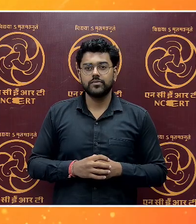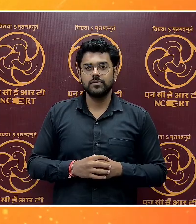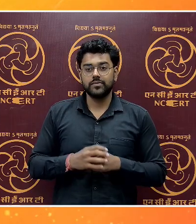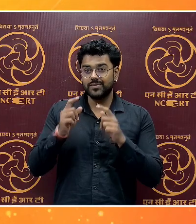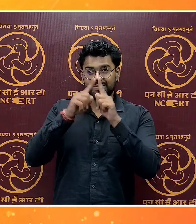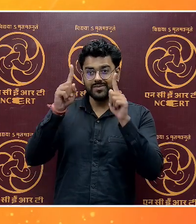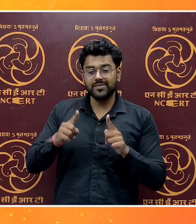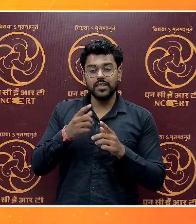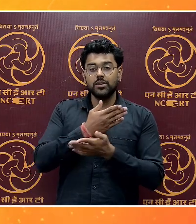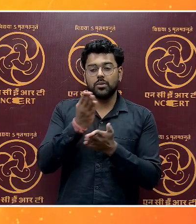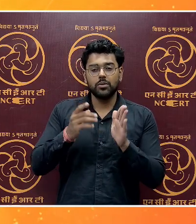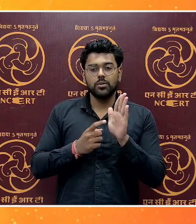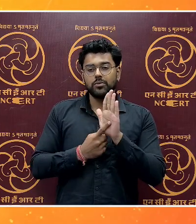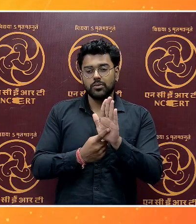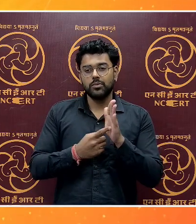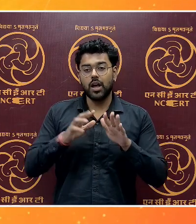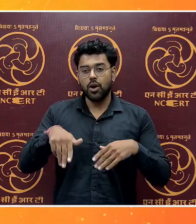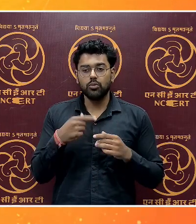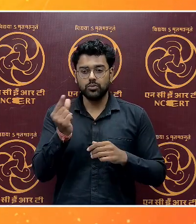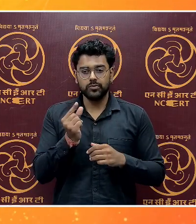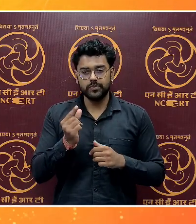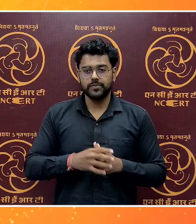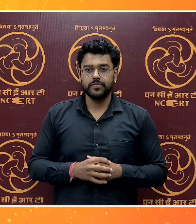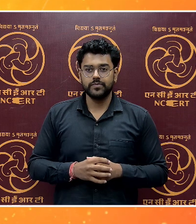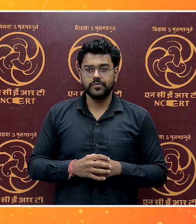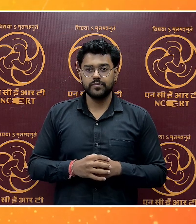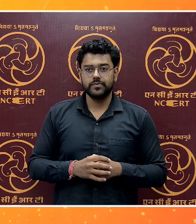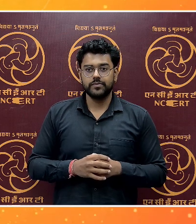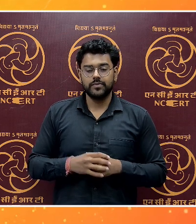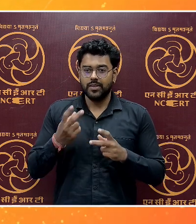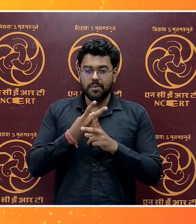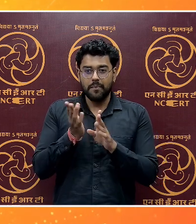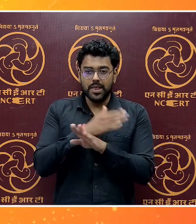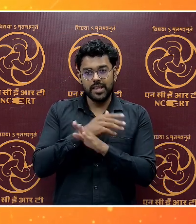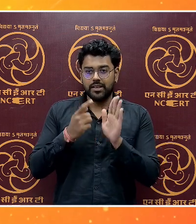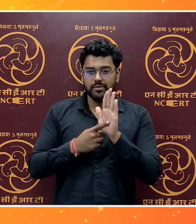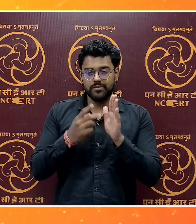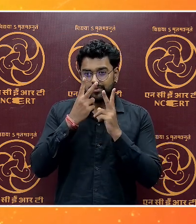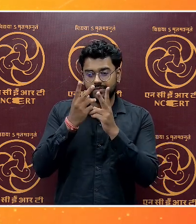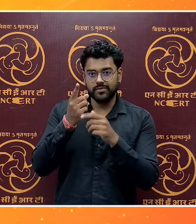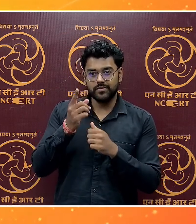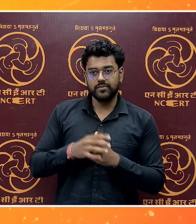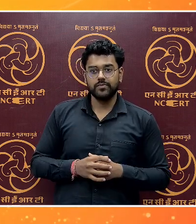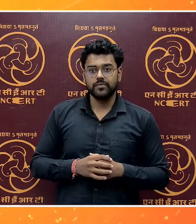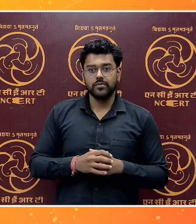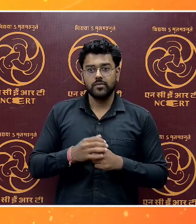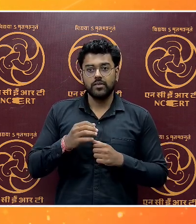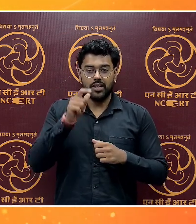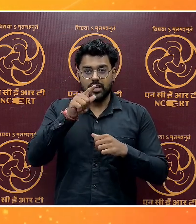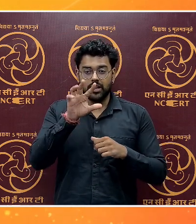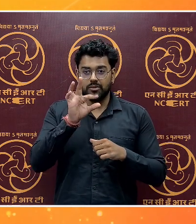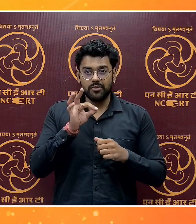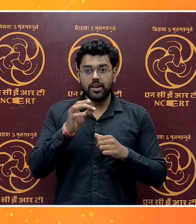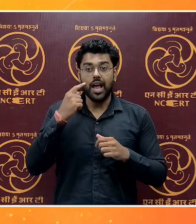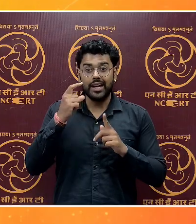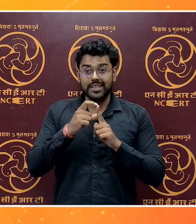well. And there's some ebook that we already provided, and there's the one option with the login through the Meri Pehchan. As soon as